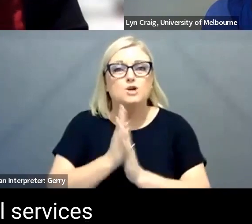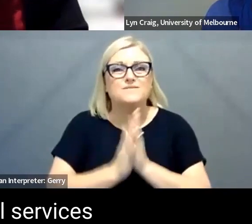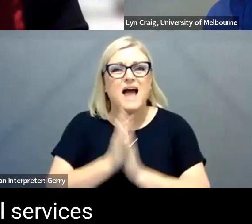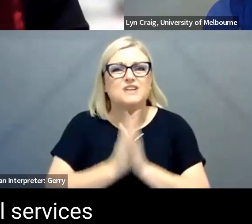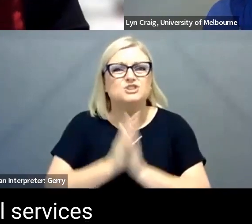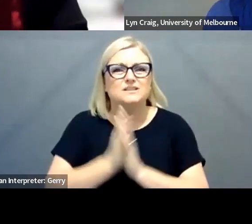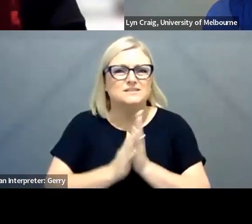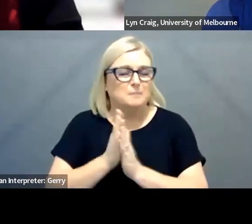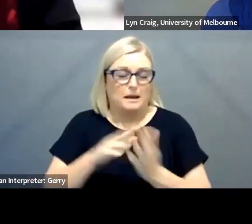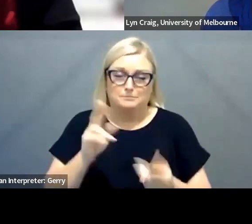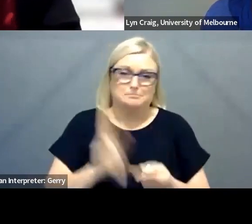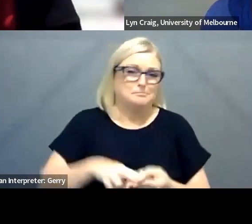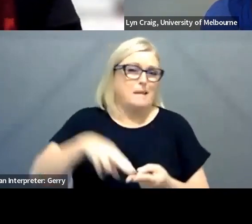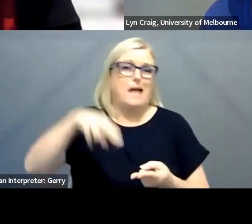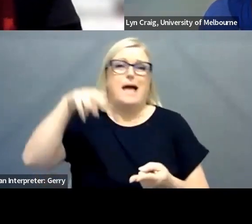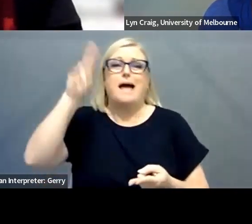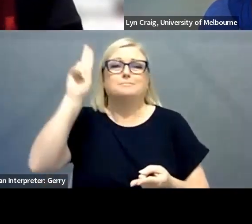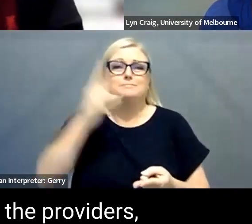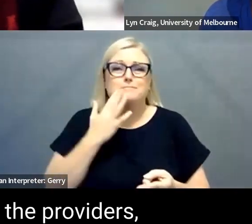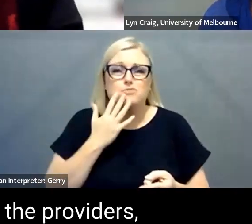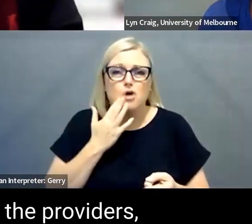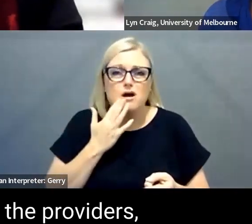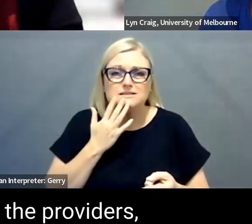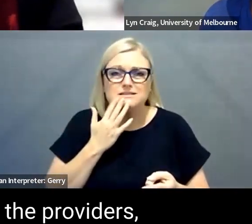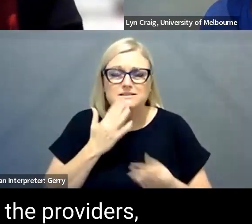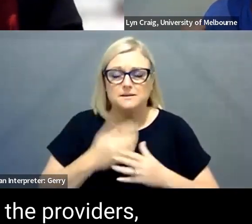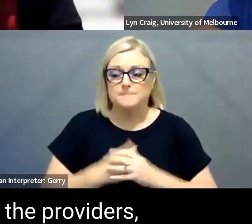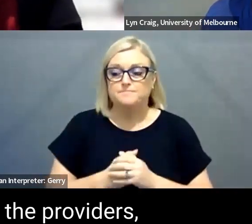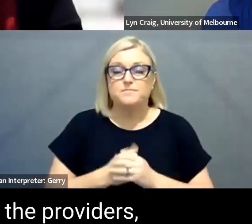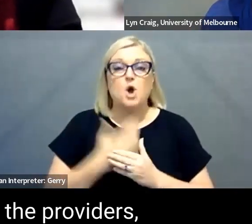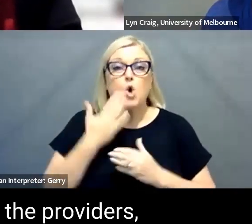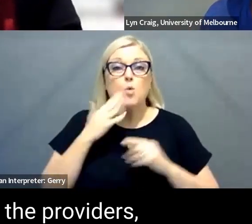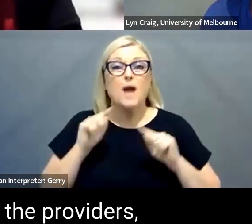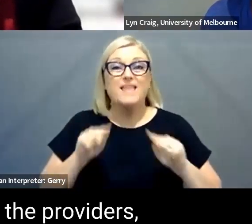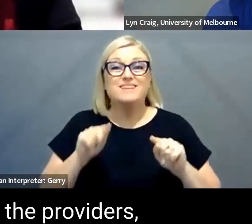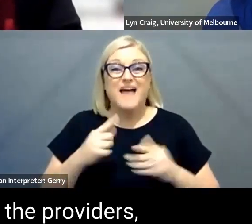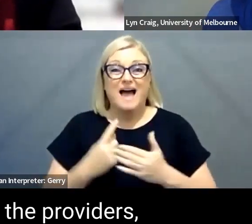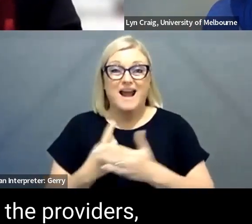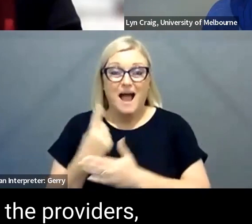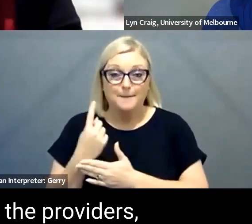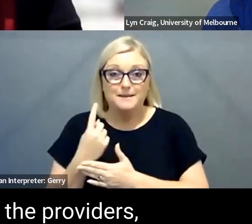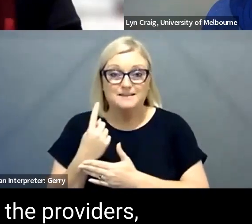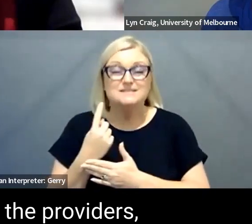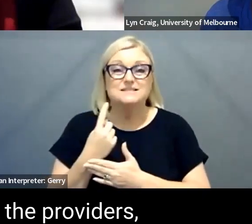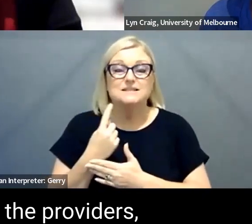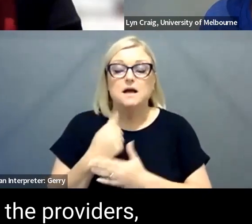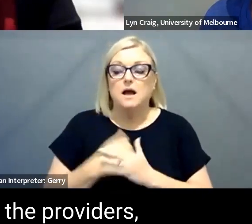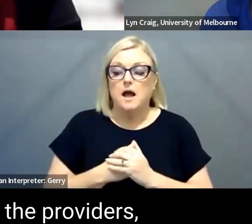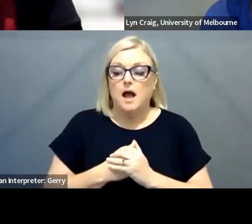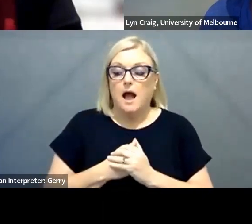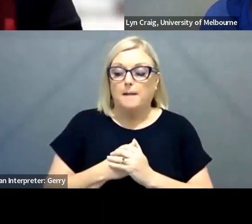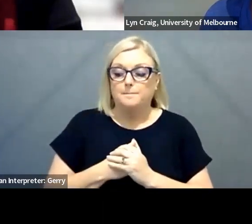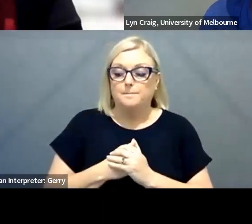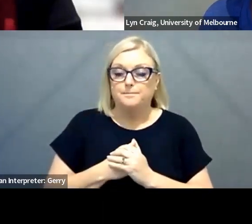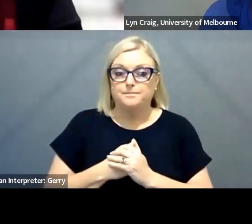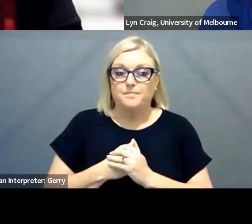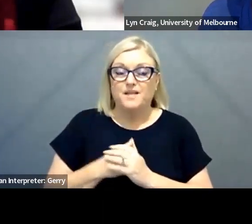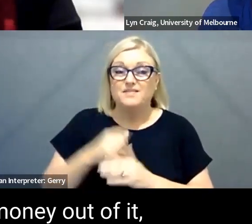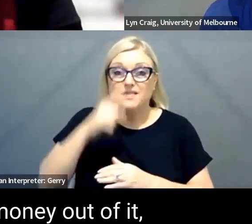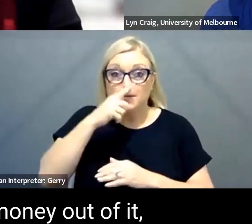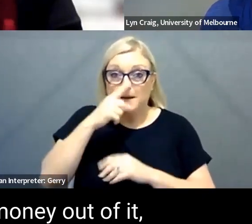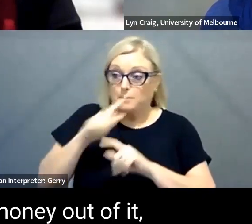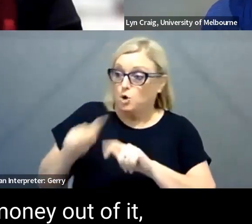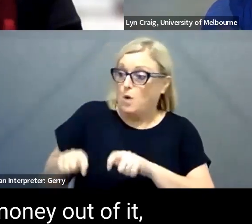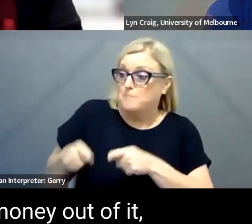completely unsustainable. Once you do that, then the providers, as Lisa says, are constrained. They can't do